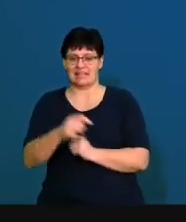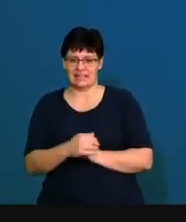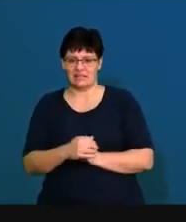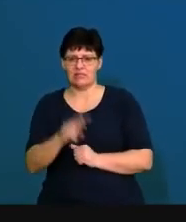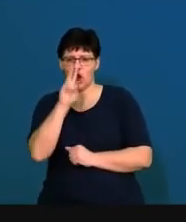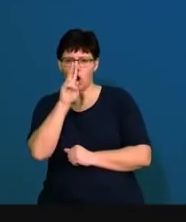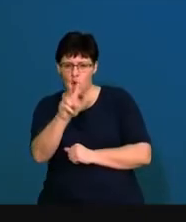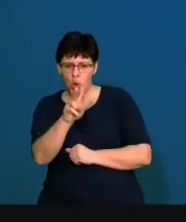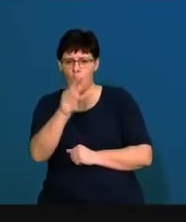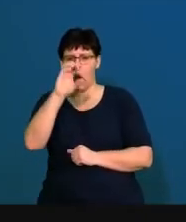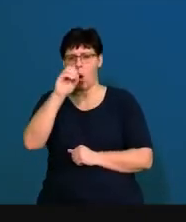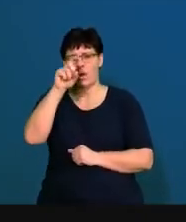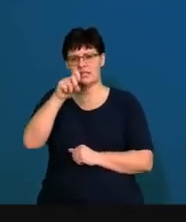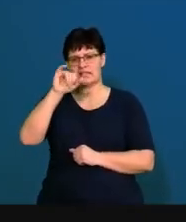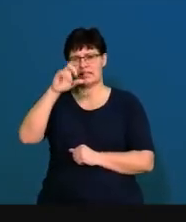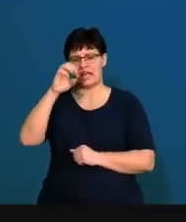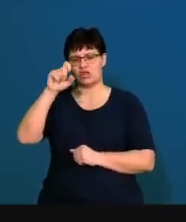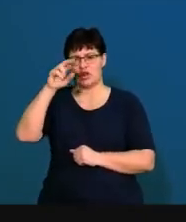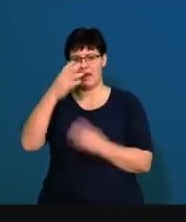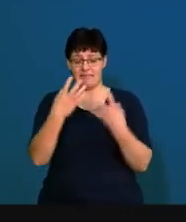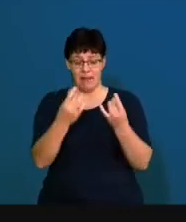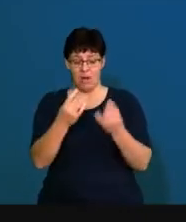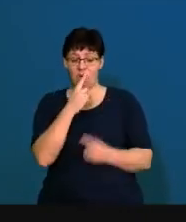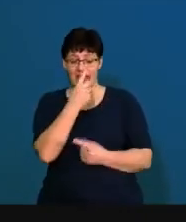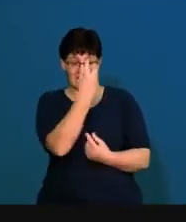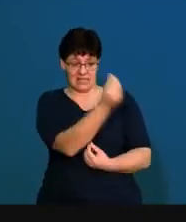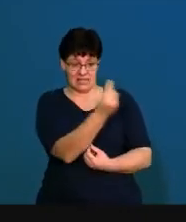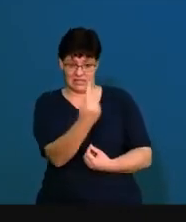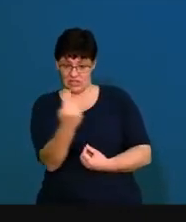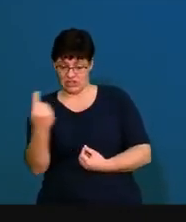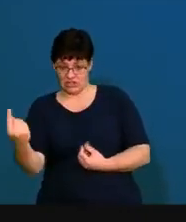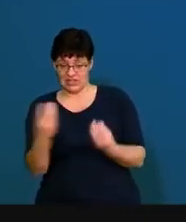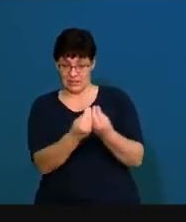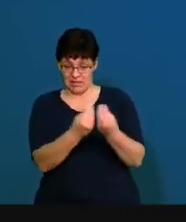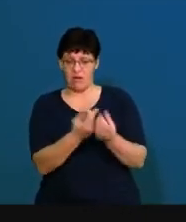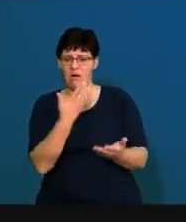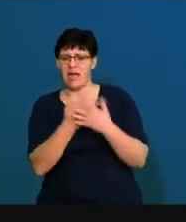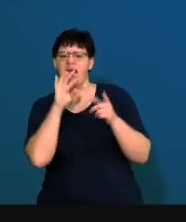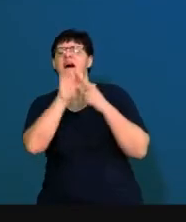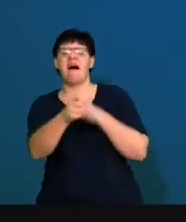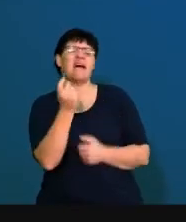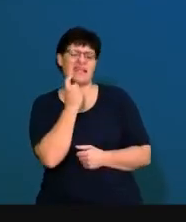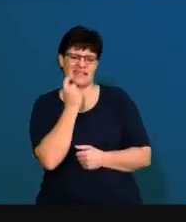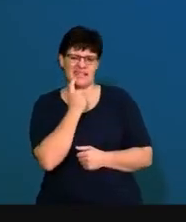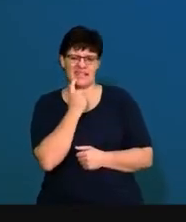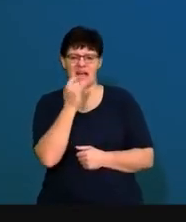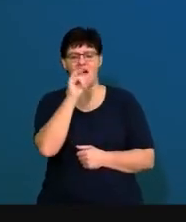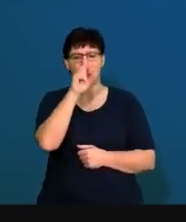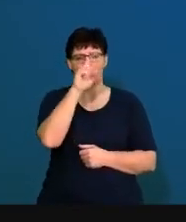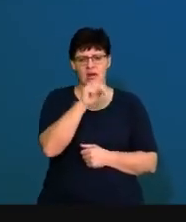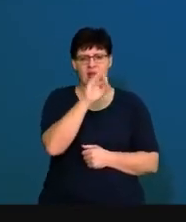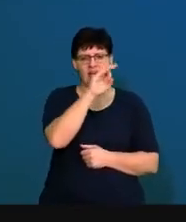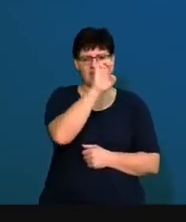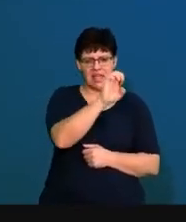Now, by looking at the oxidation numbers of each of these substances involved, we are immediately able to tell, oh, okay,